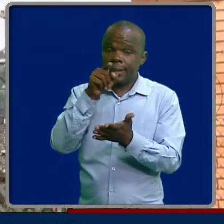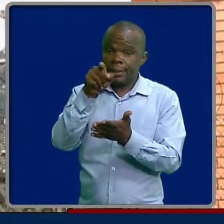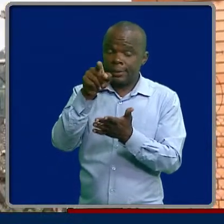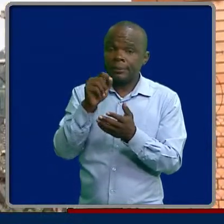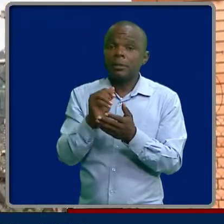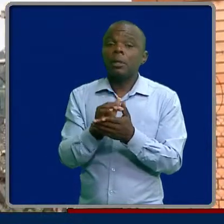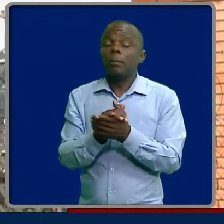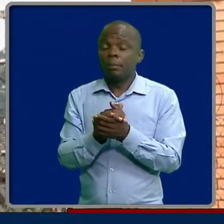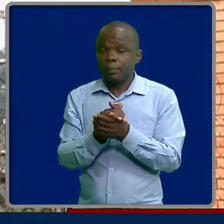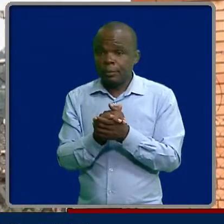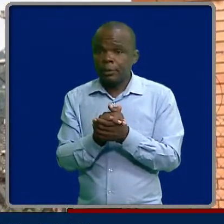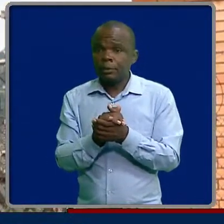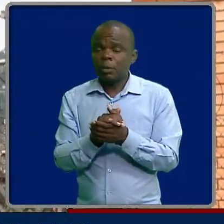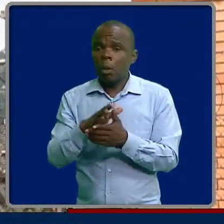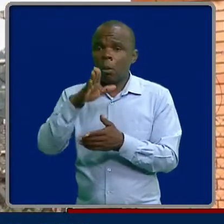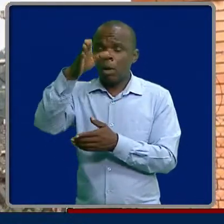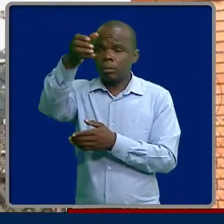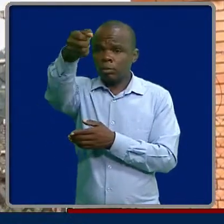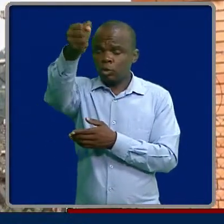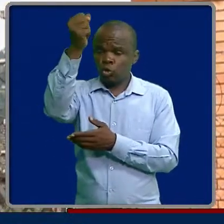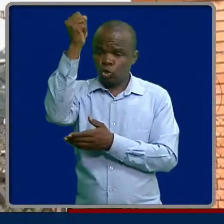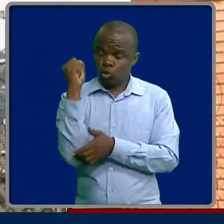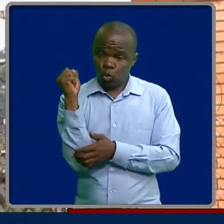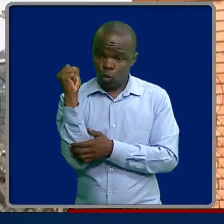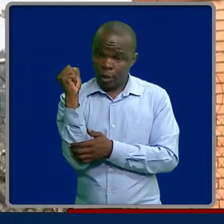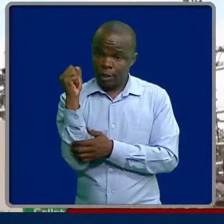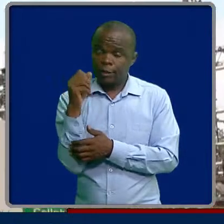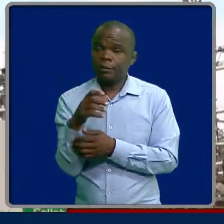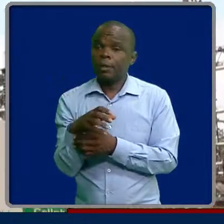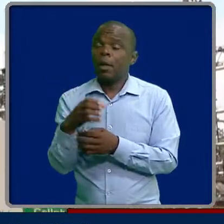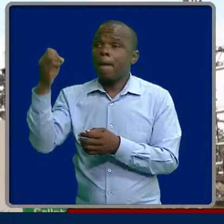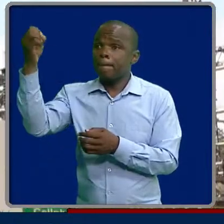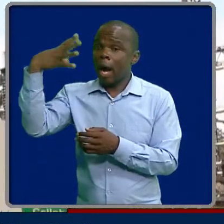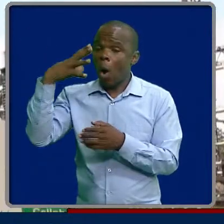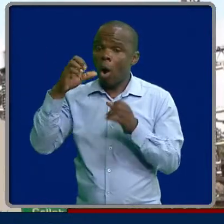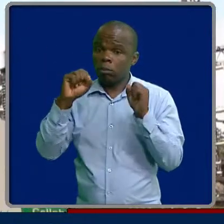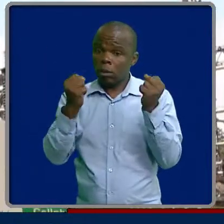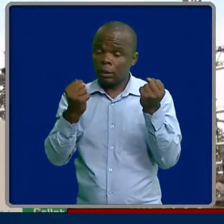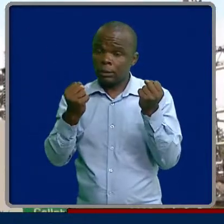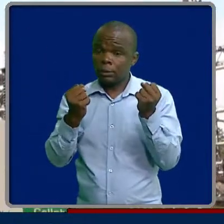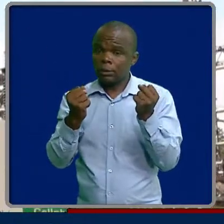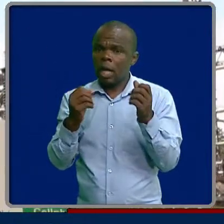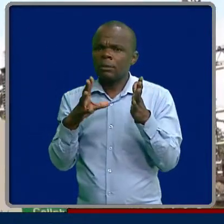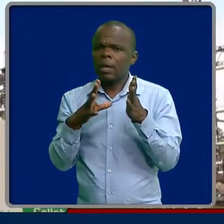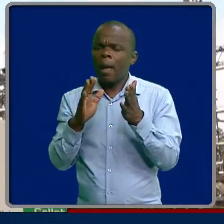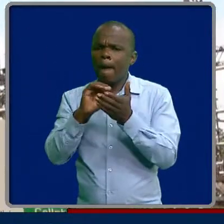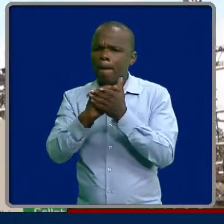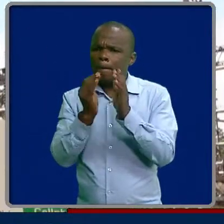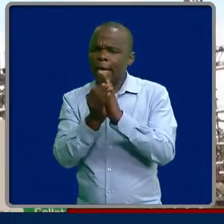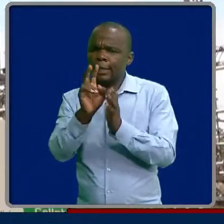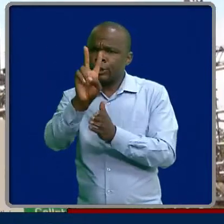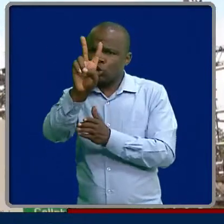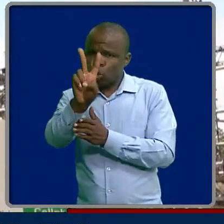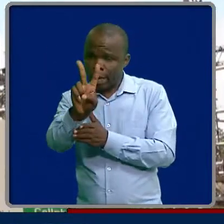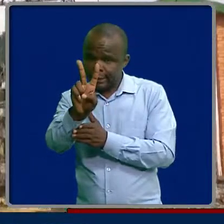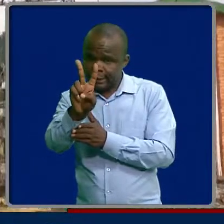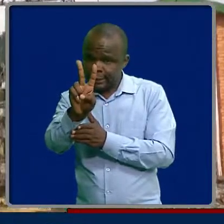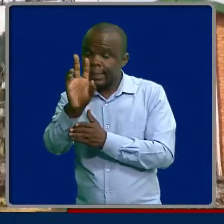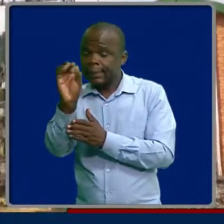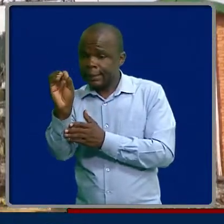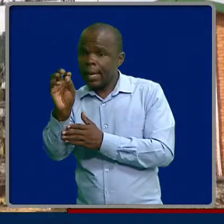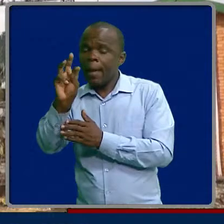see that our Ezulwini hydropower station has a capacity of 20 megawatts, you can see the